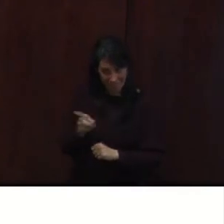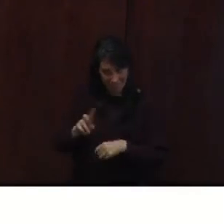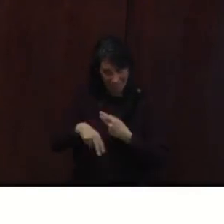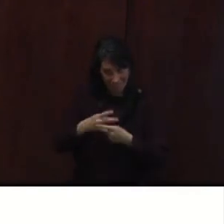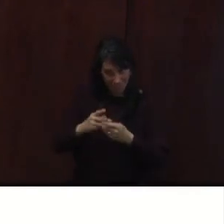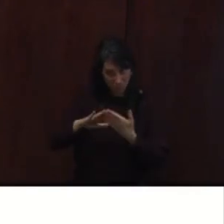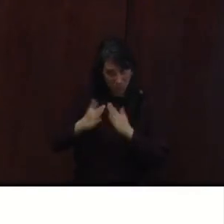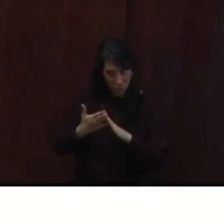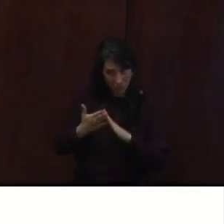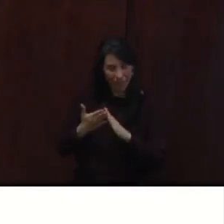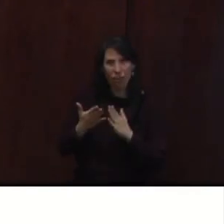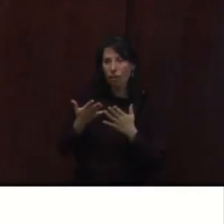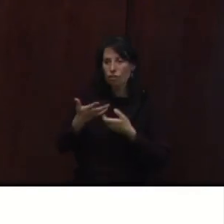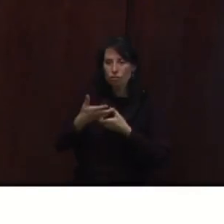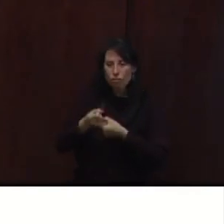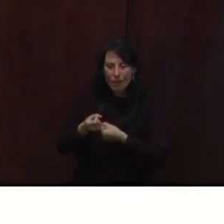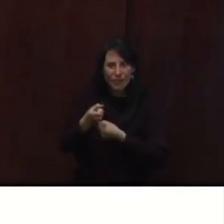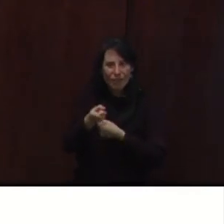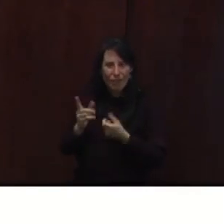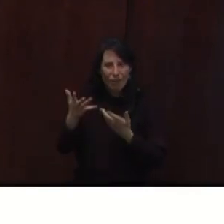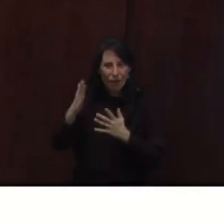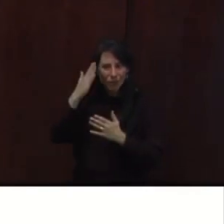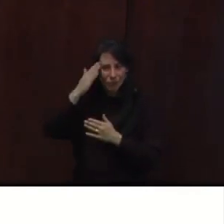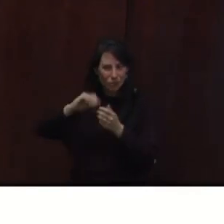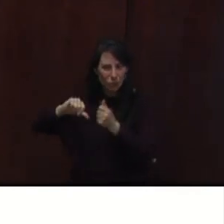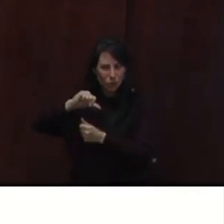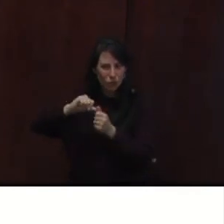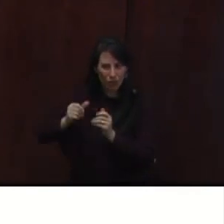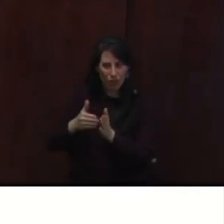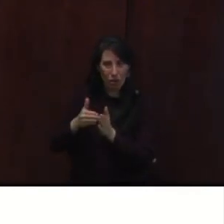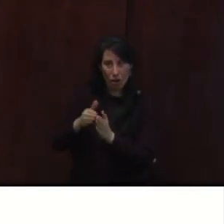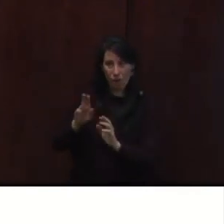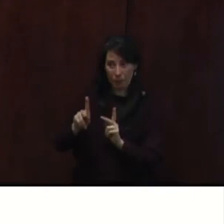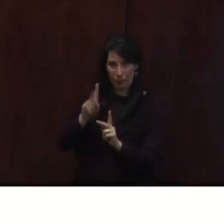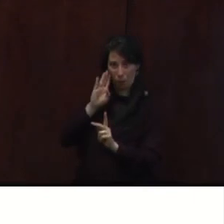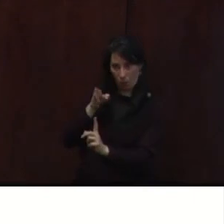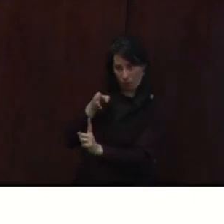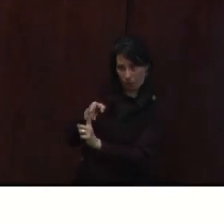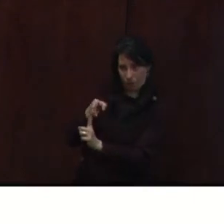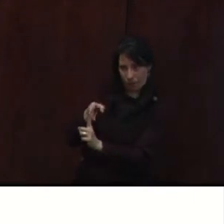trust factor and they already know the networks, a lot of times they're going to do that better than public health.